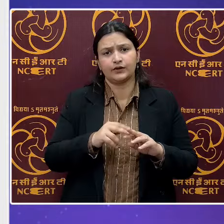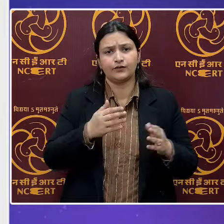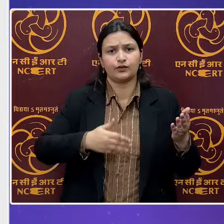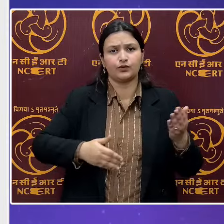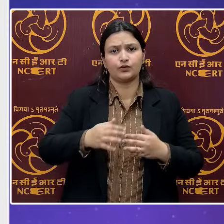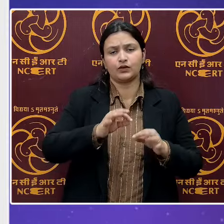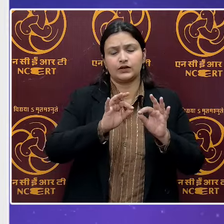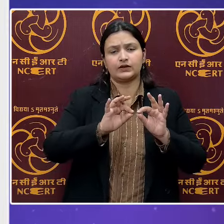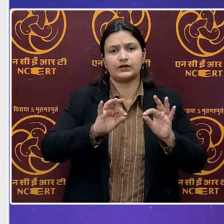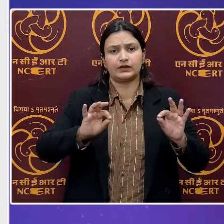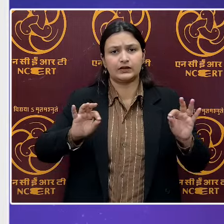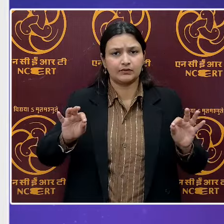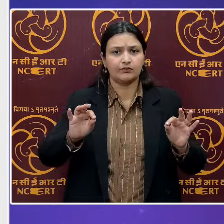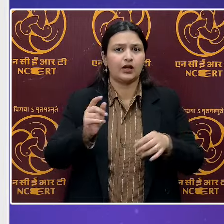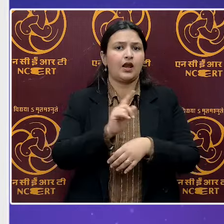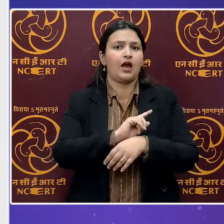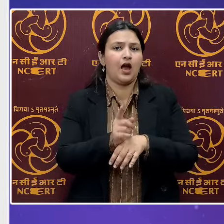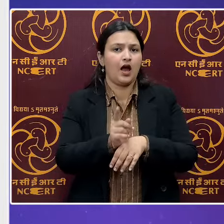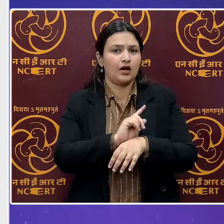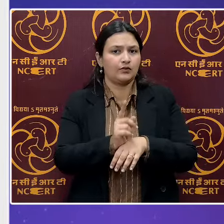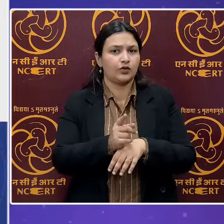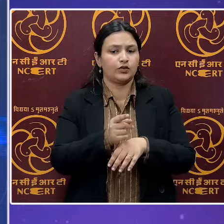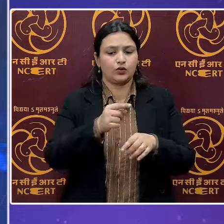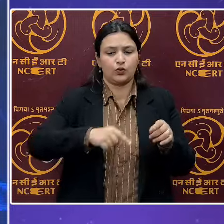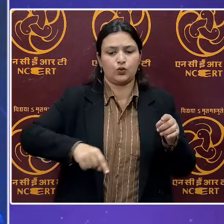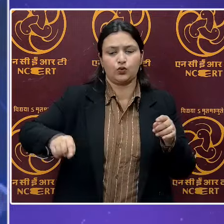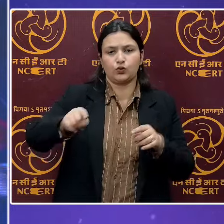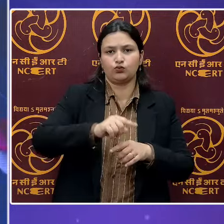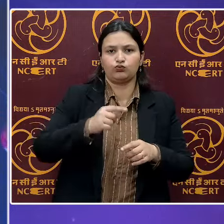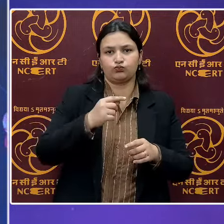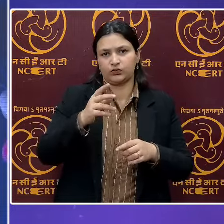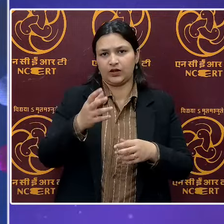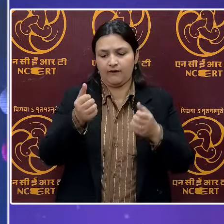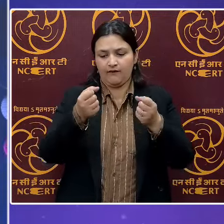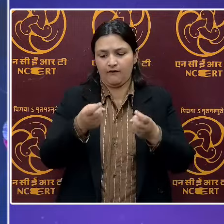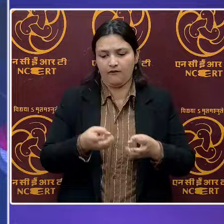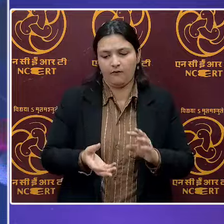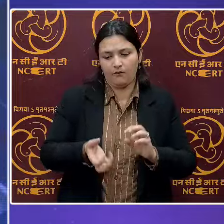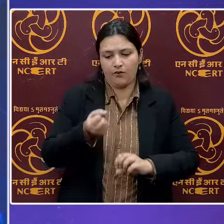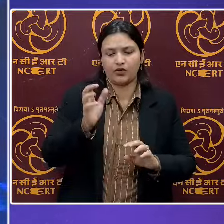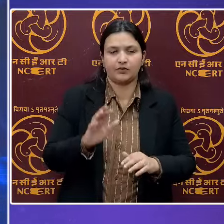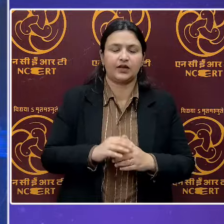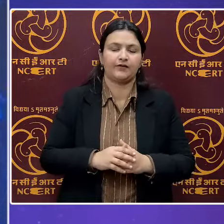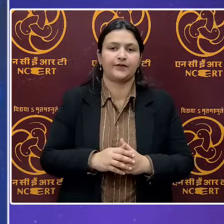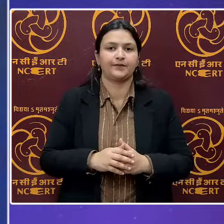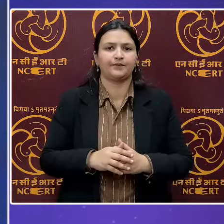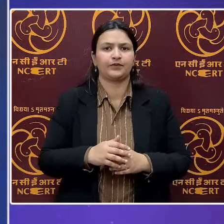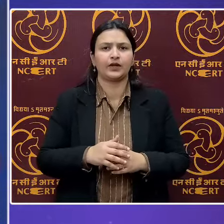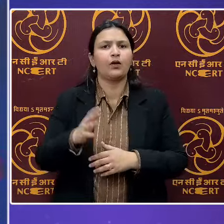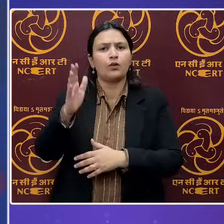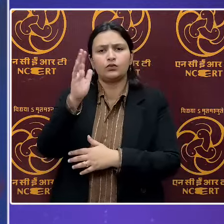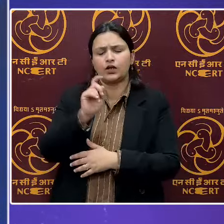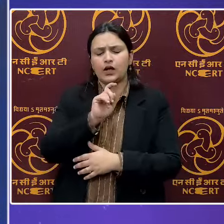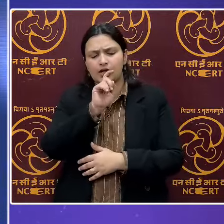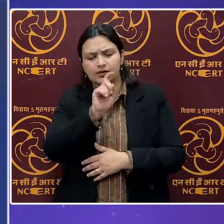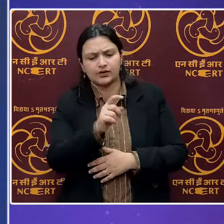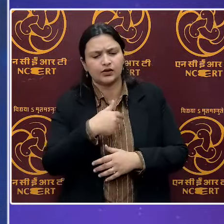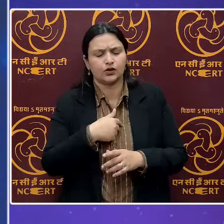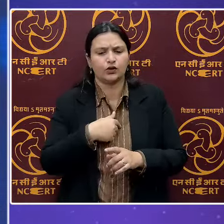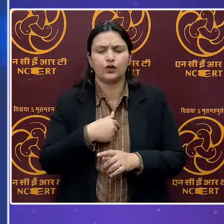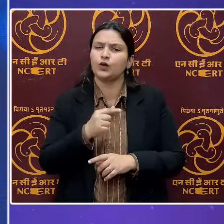harmonic oscillator. Okay. Ma'am, what's the value of units in physics? The value